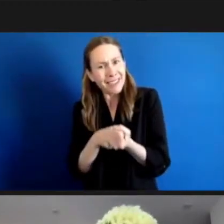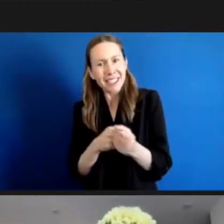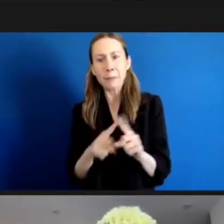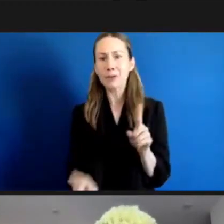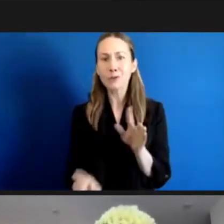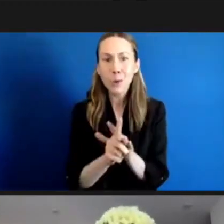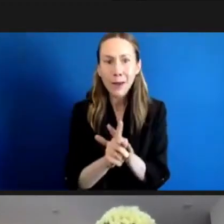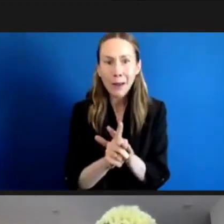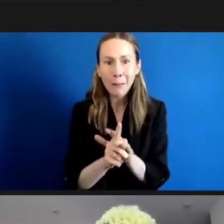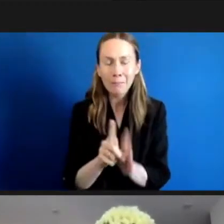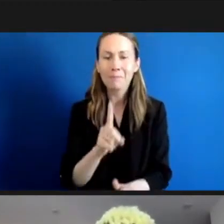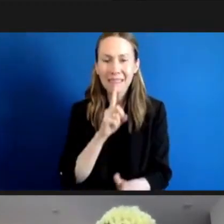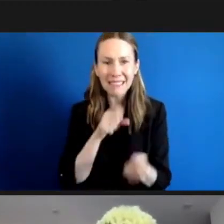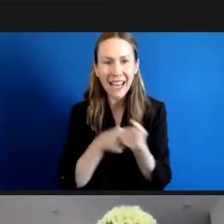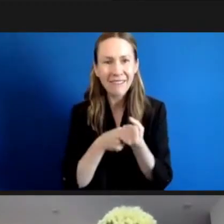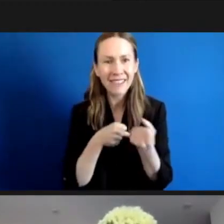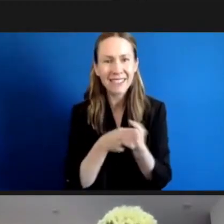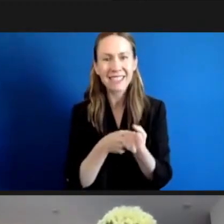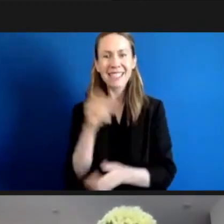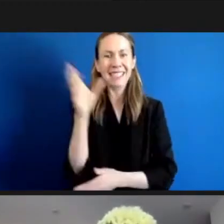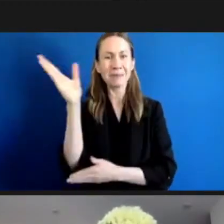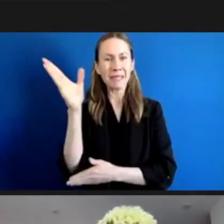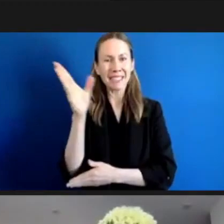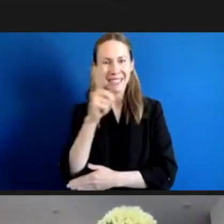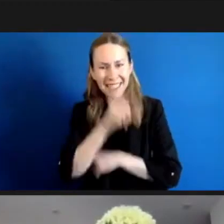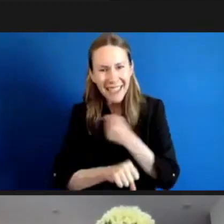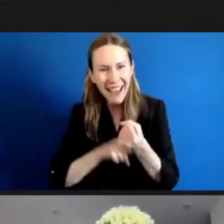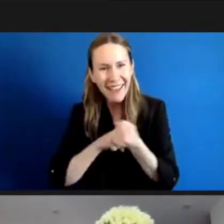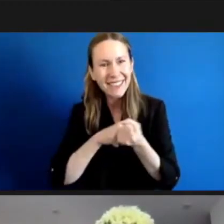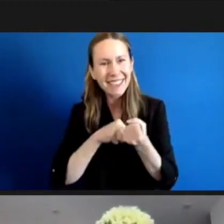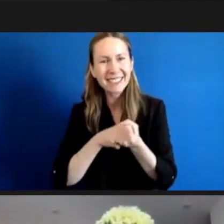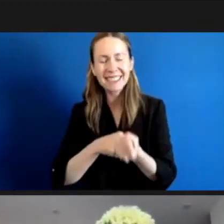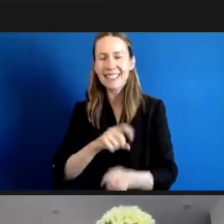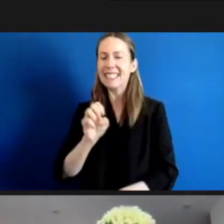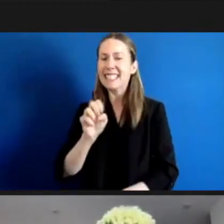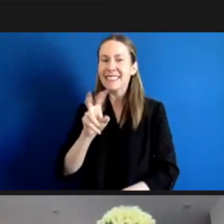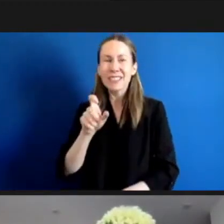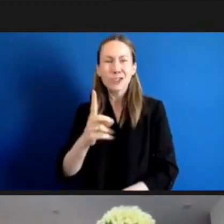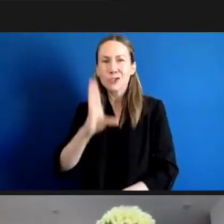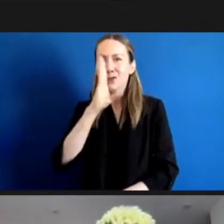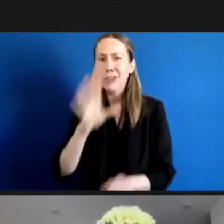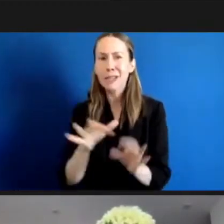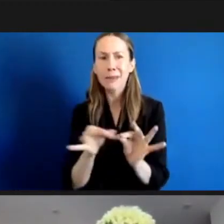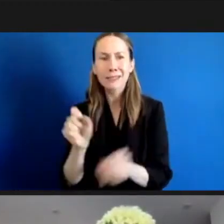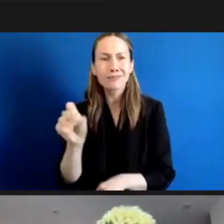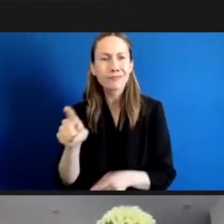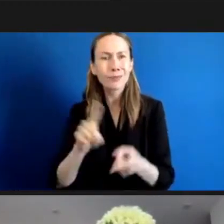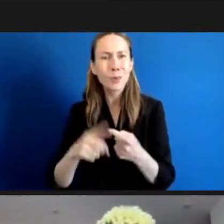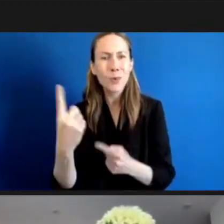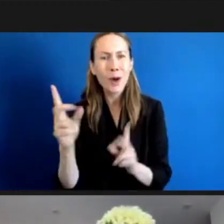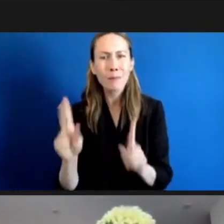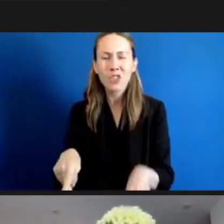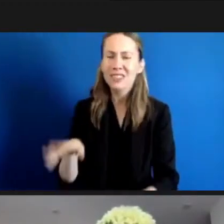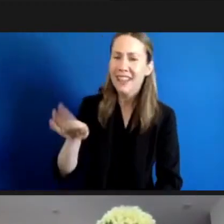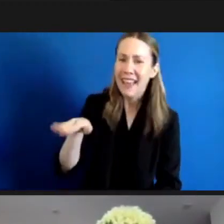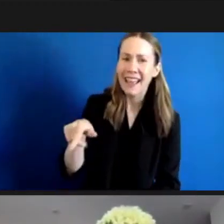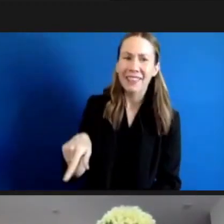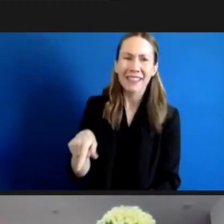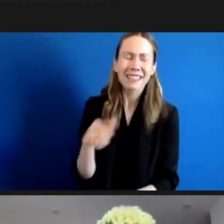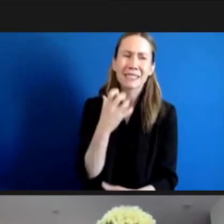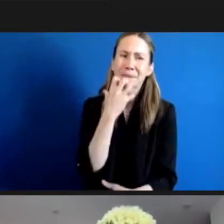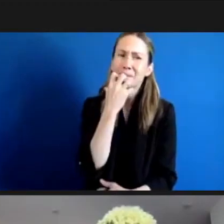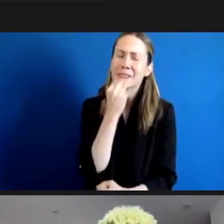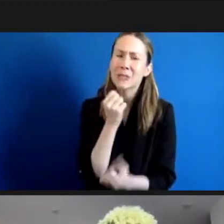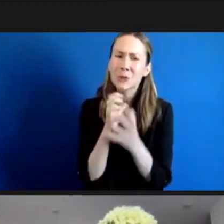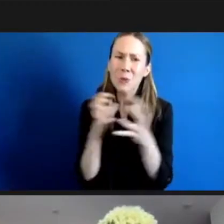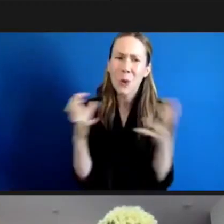is speaking here today. So is even just direct messaging one person saying, hey, this meant so much to me.